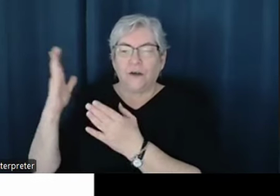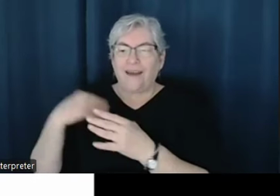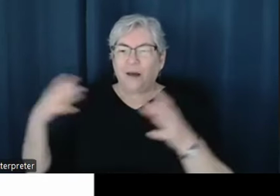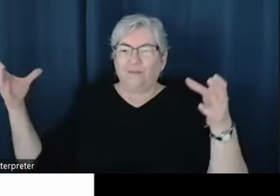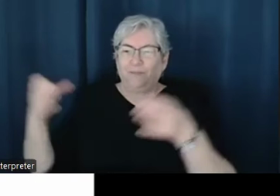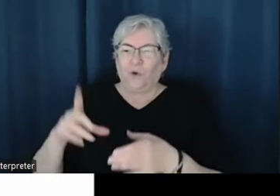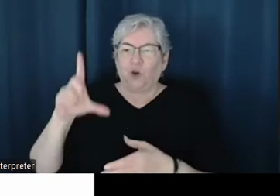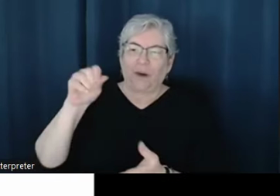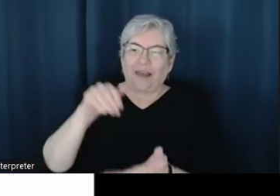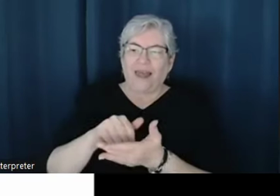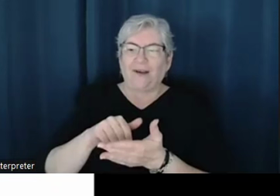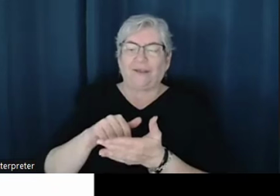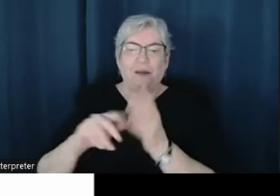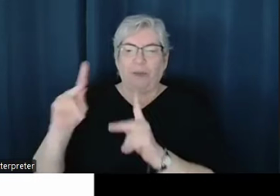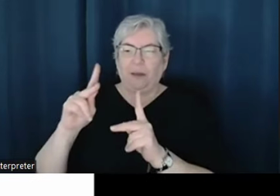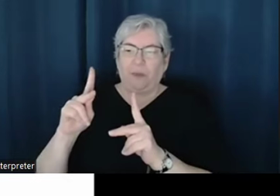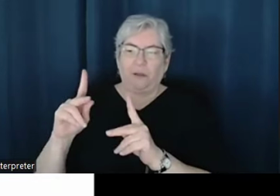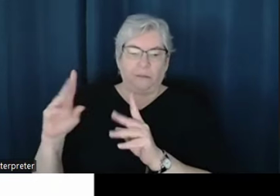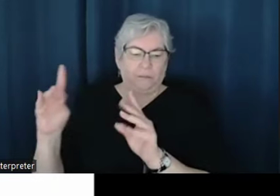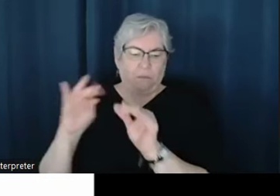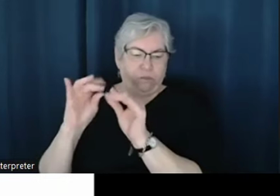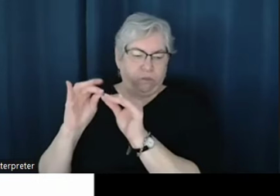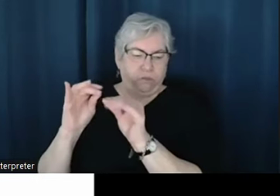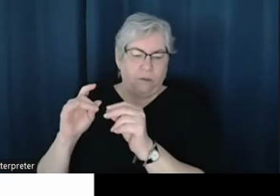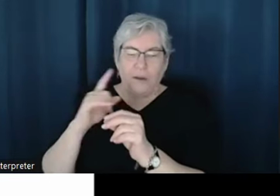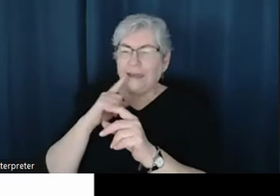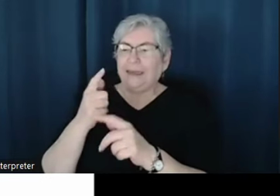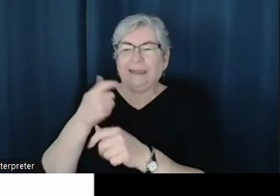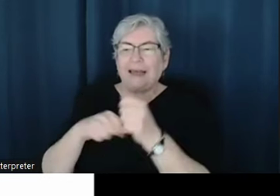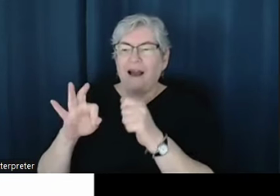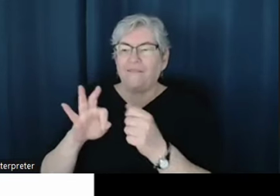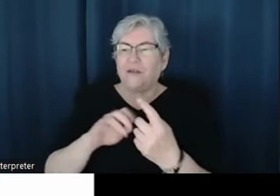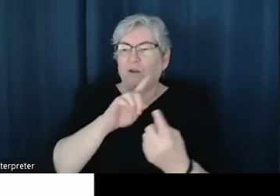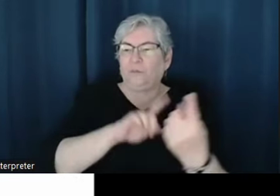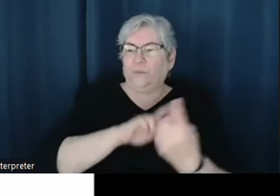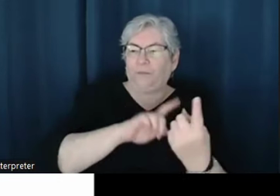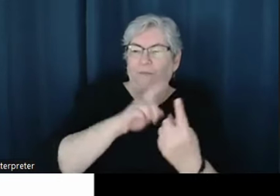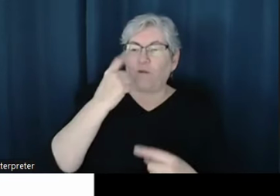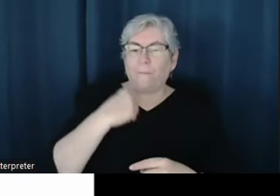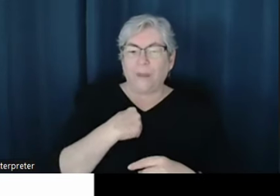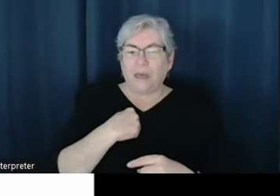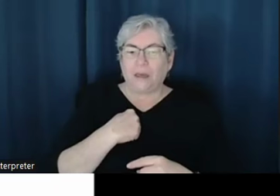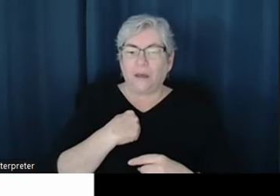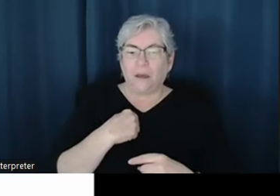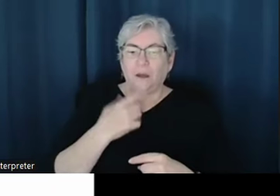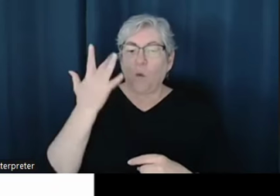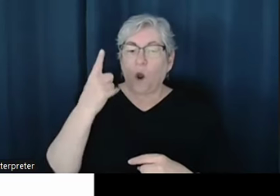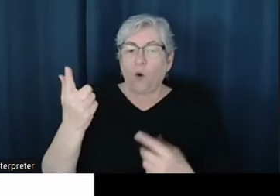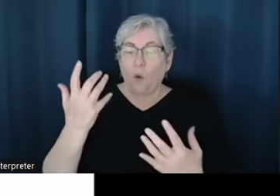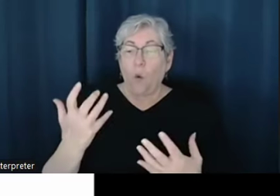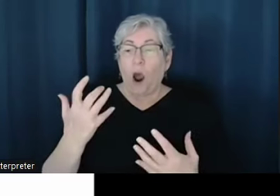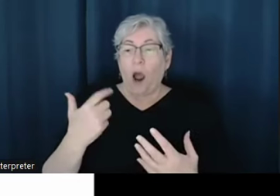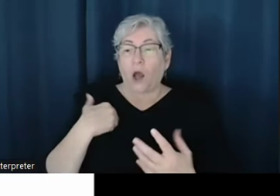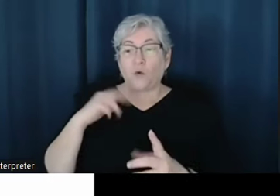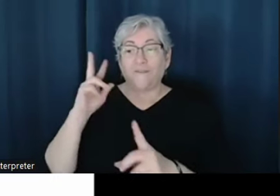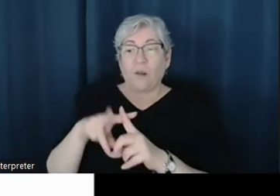can come in. That's a group transition service as opposed to individual services for me. Really, the only reason why you'd want to apply